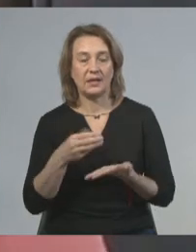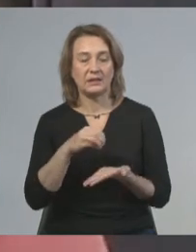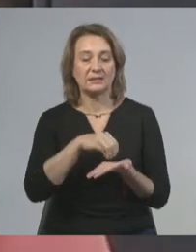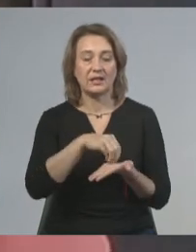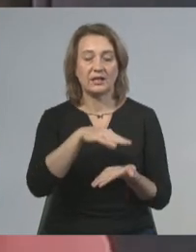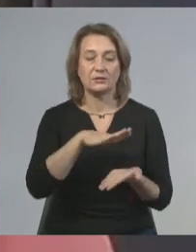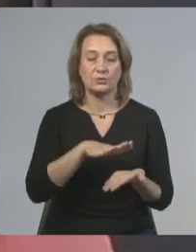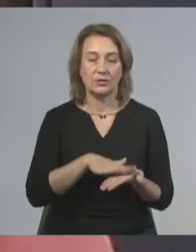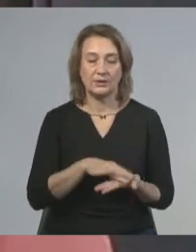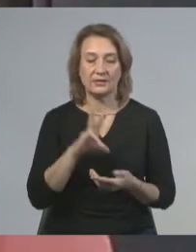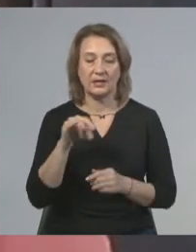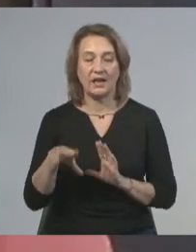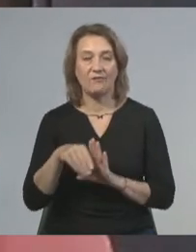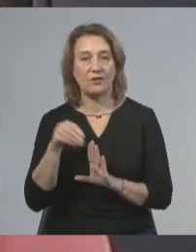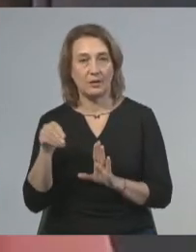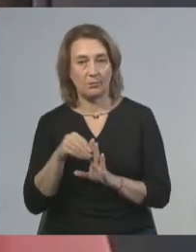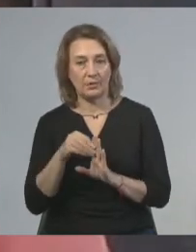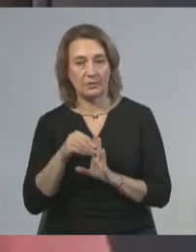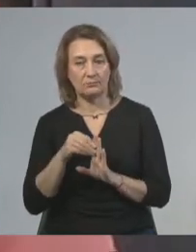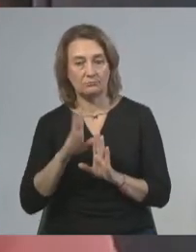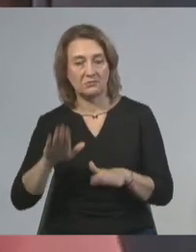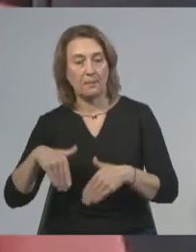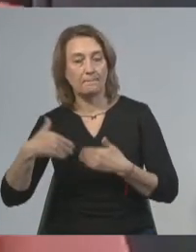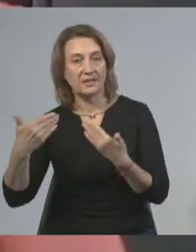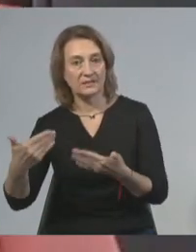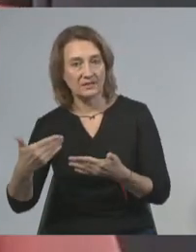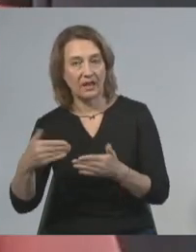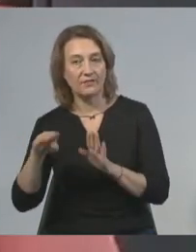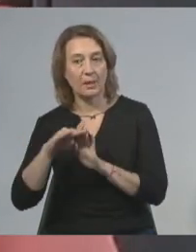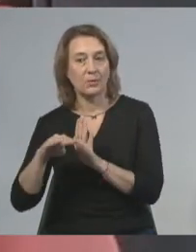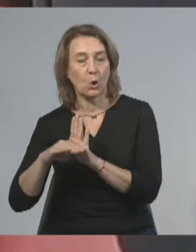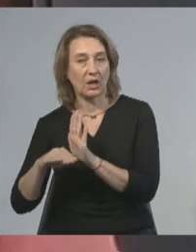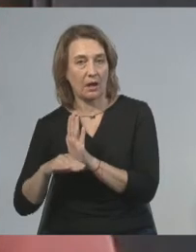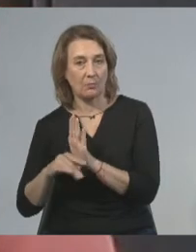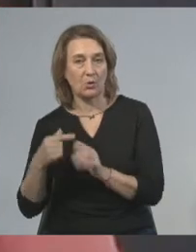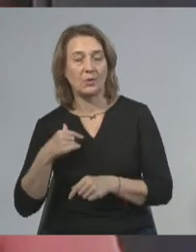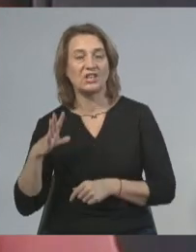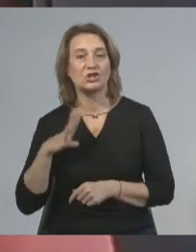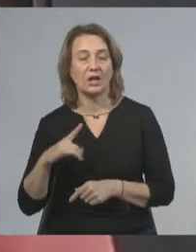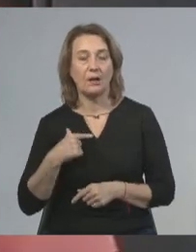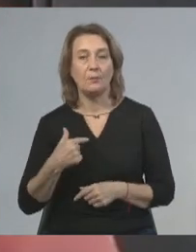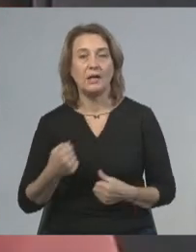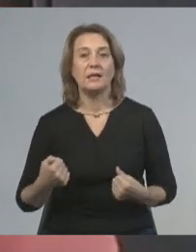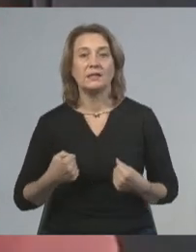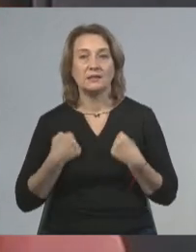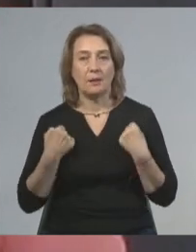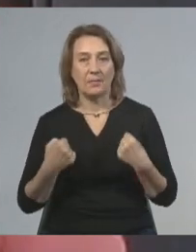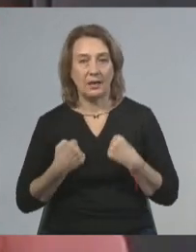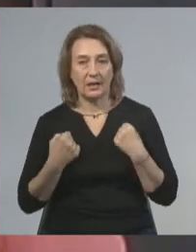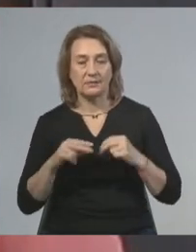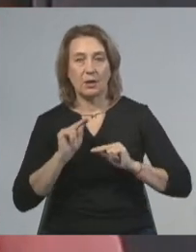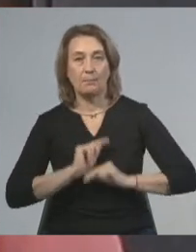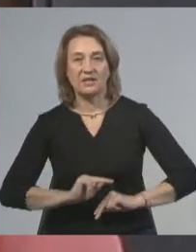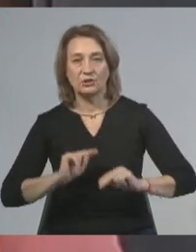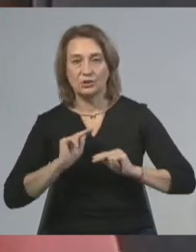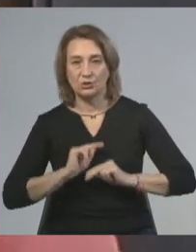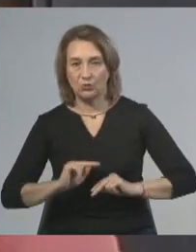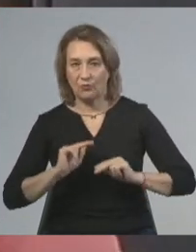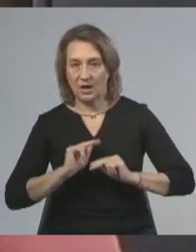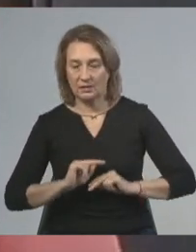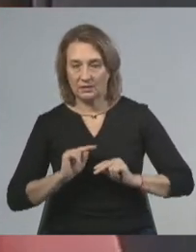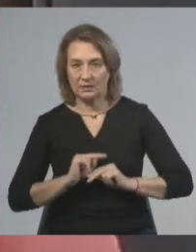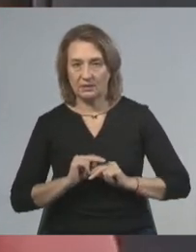in mario uh only one party who is that is registered has already presented its